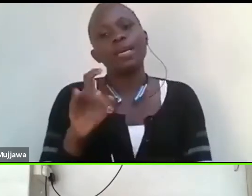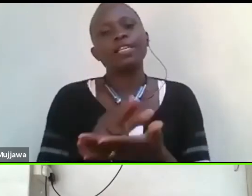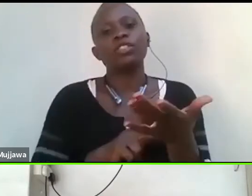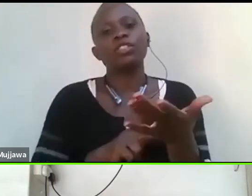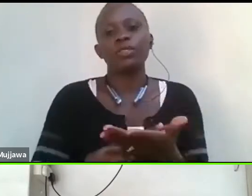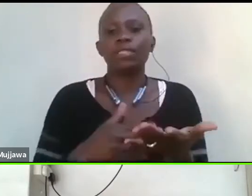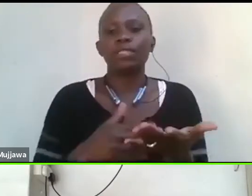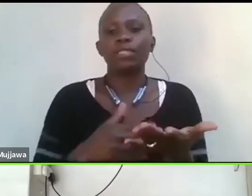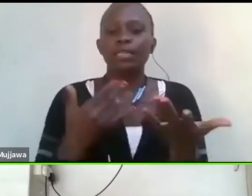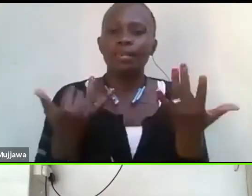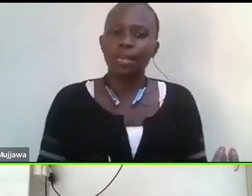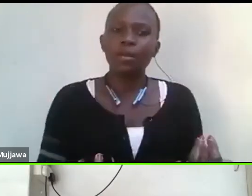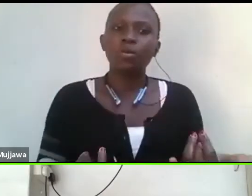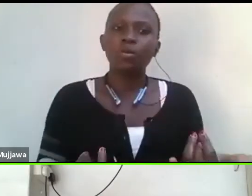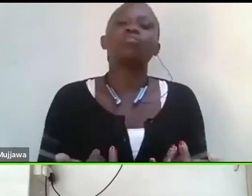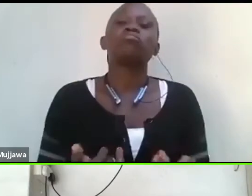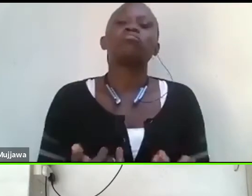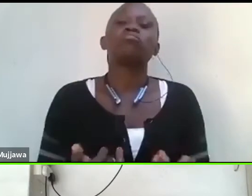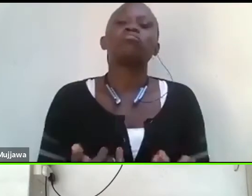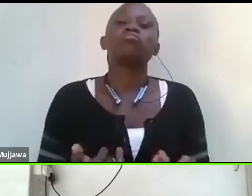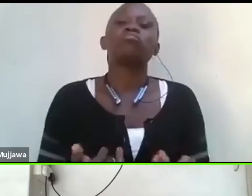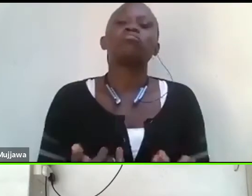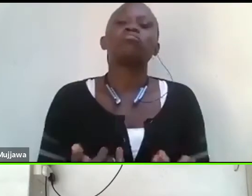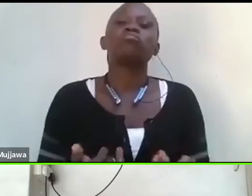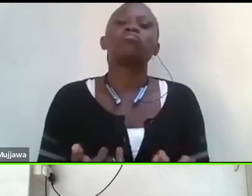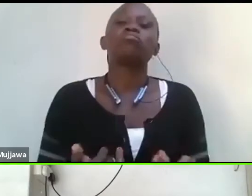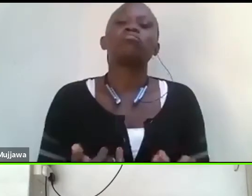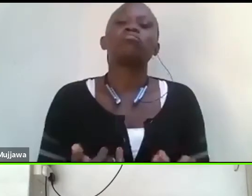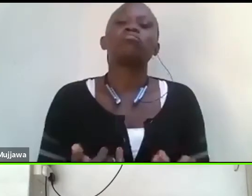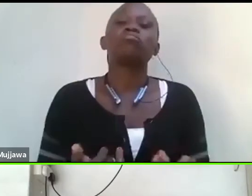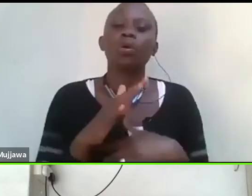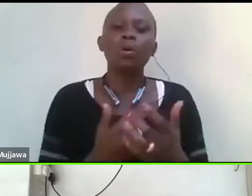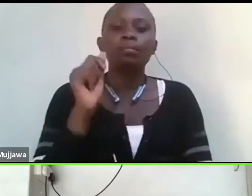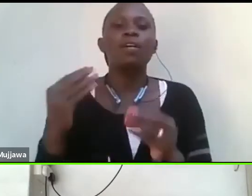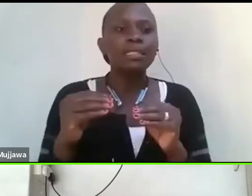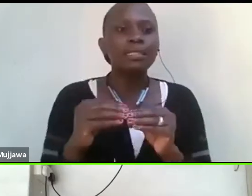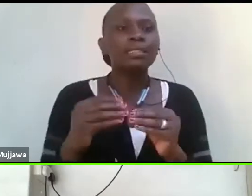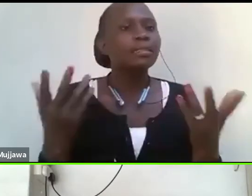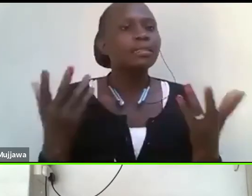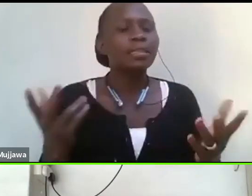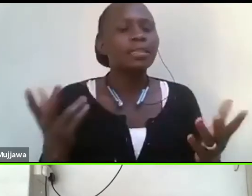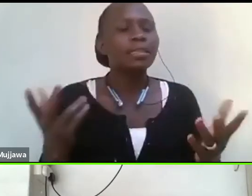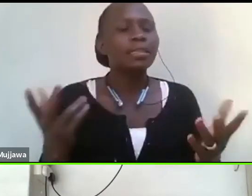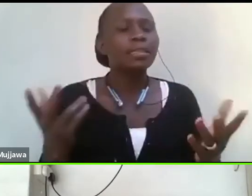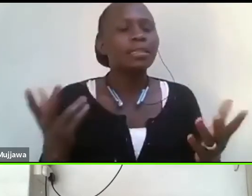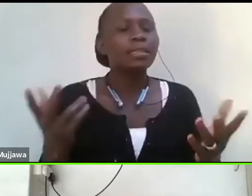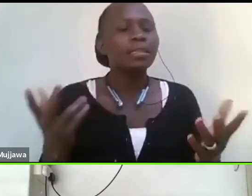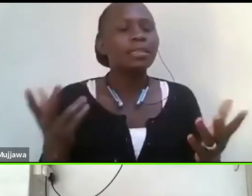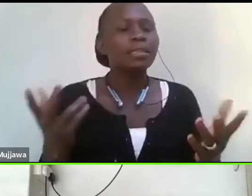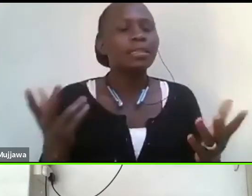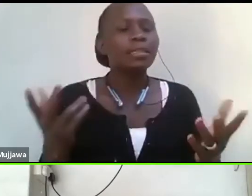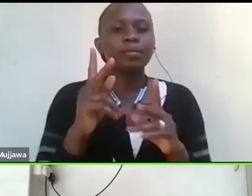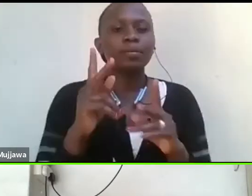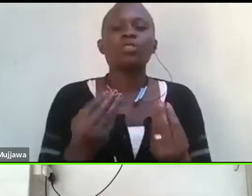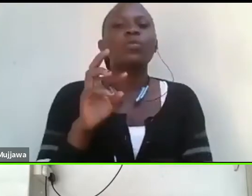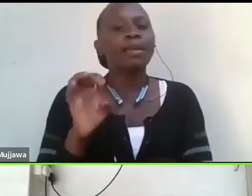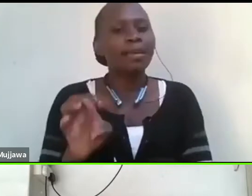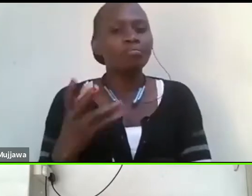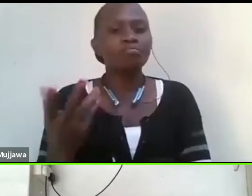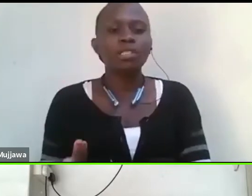need to have a meeting. People have been exposed to softwares in terms of having meetings, how they can be productive,